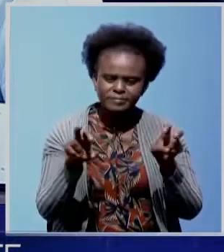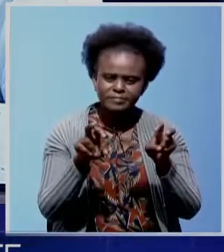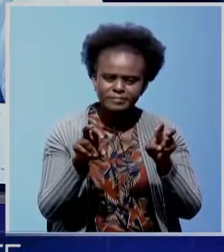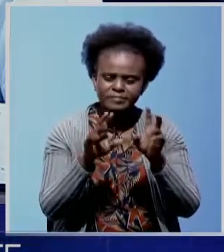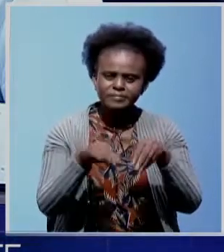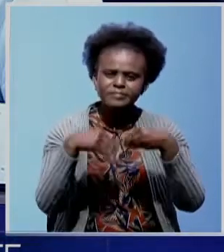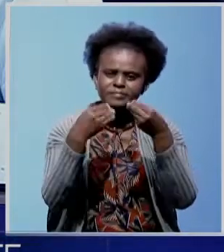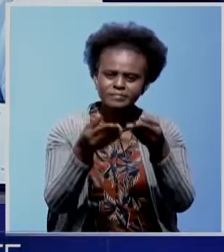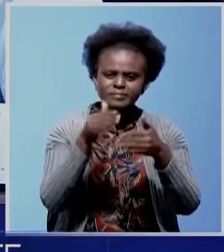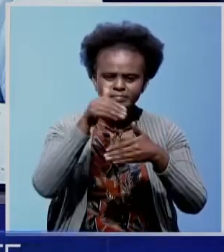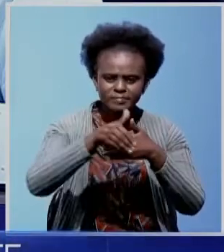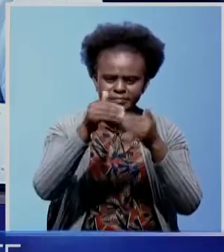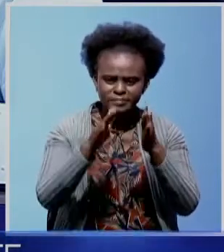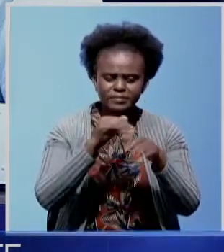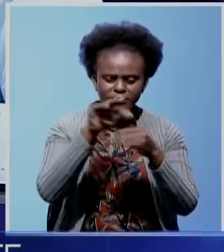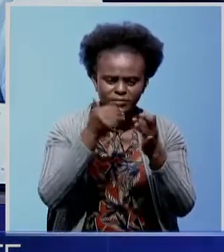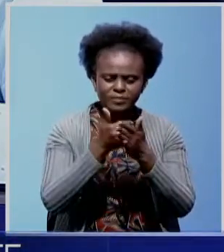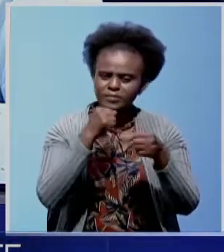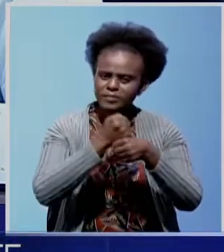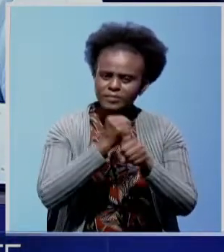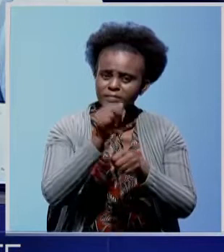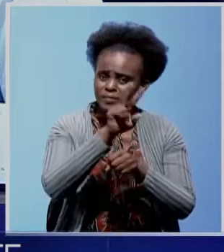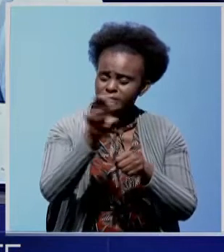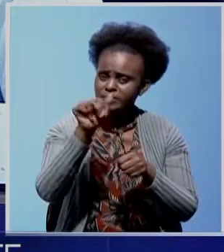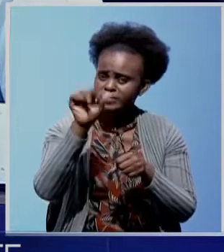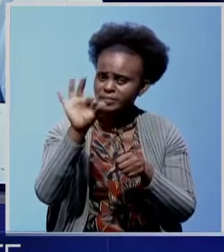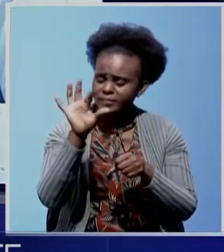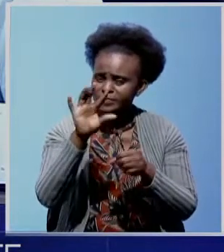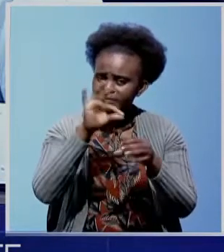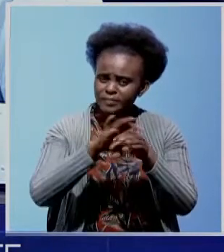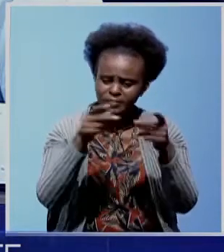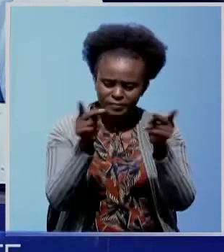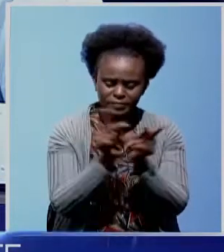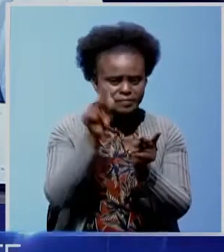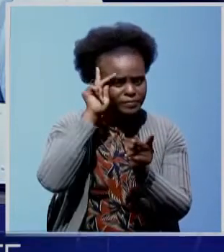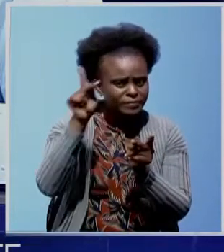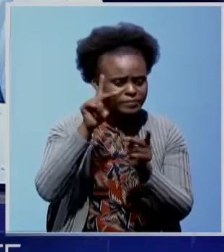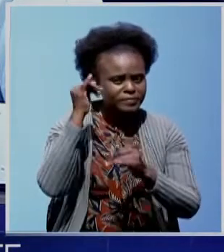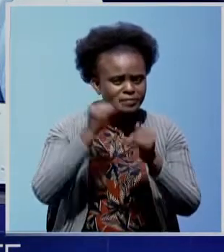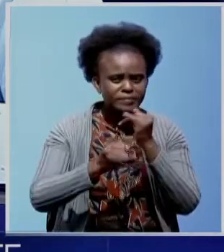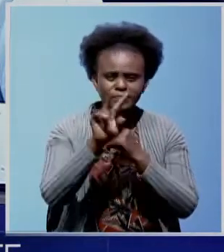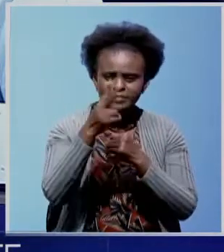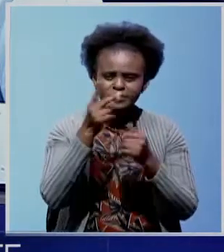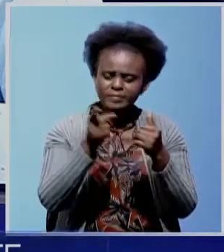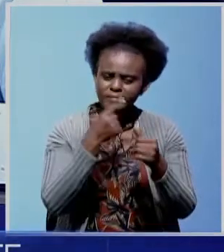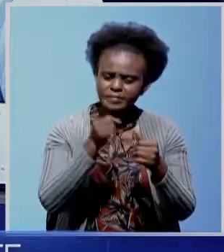provisional voters' register in all the 219 polling stations in Kitwe will end on April